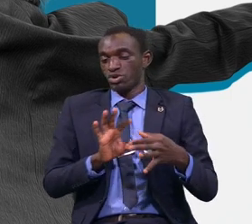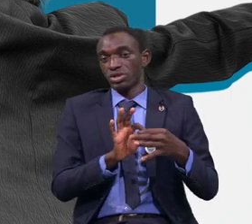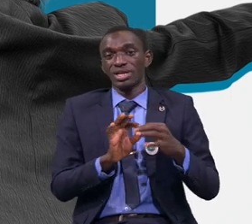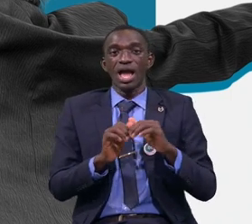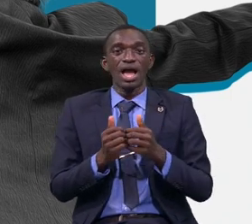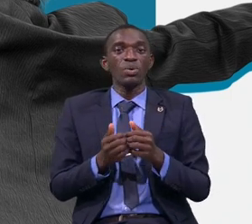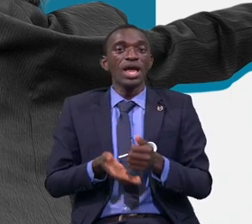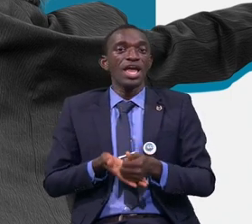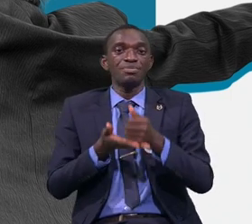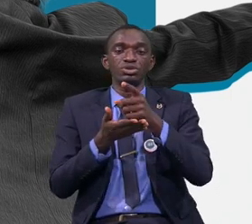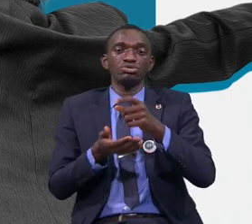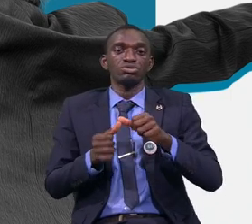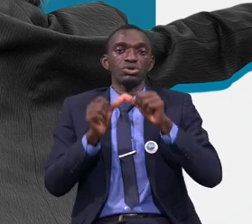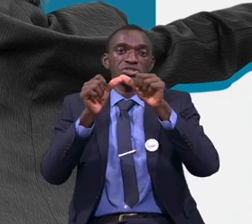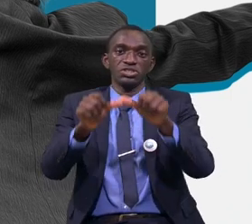continue.